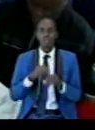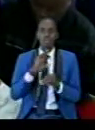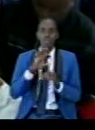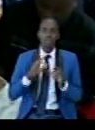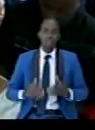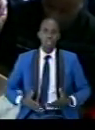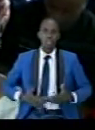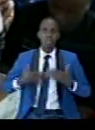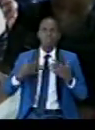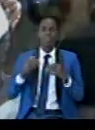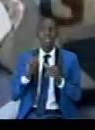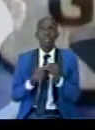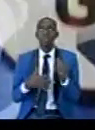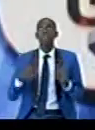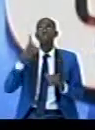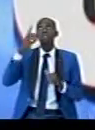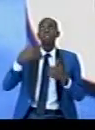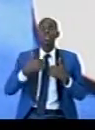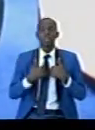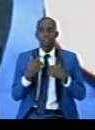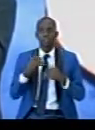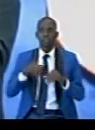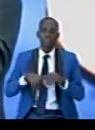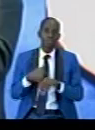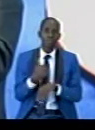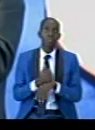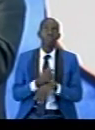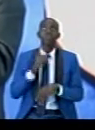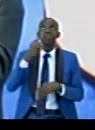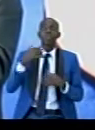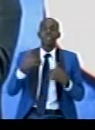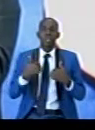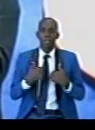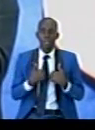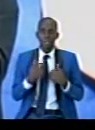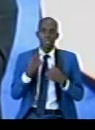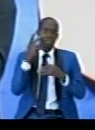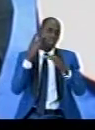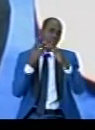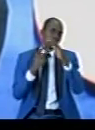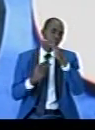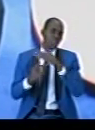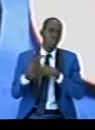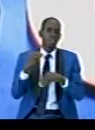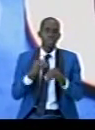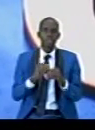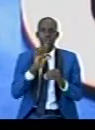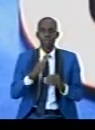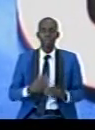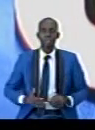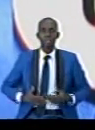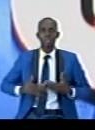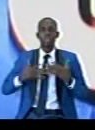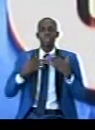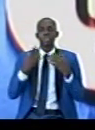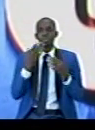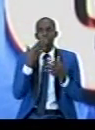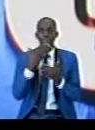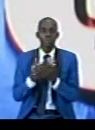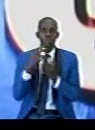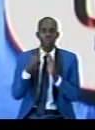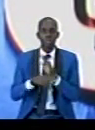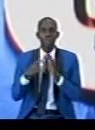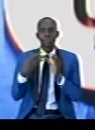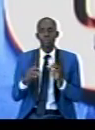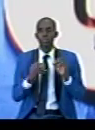has ordained, everything he has prophesied in your life, the goodness of the